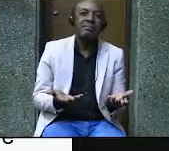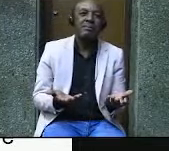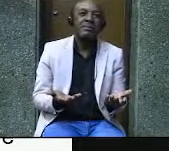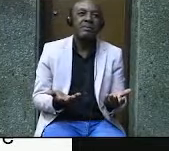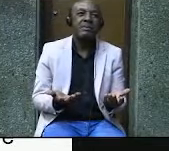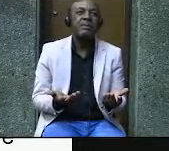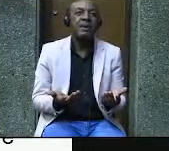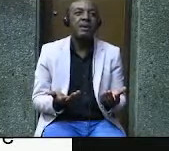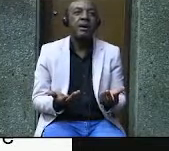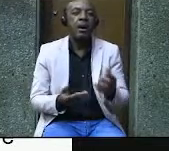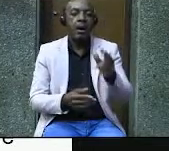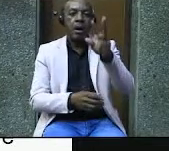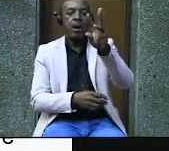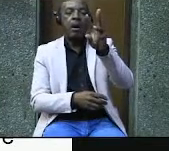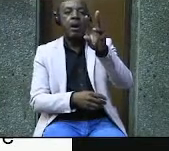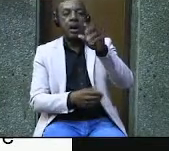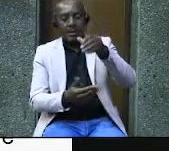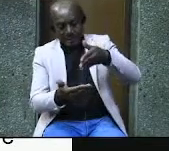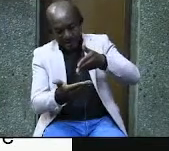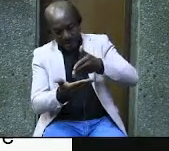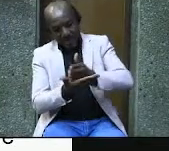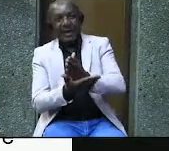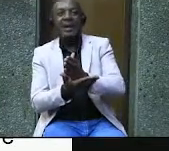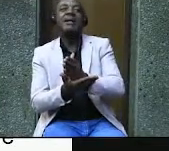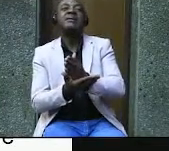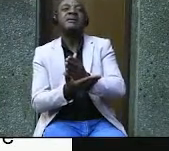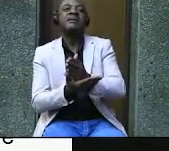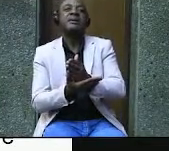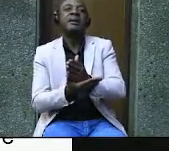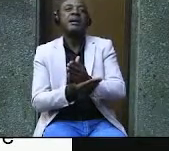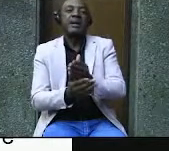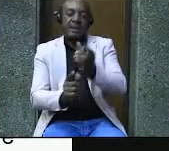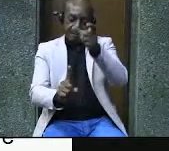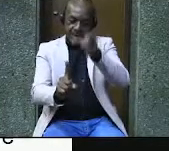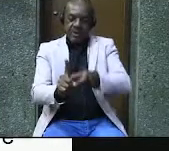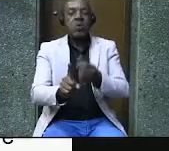mortgage rights, and persons affected by